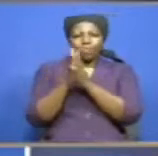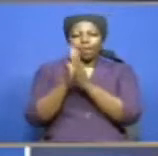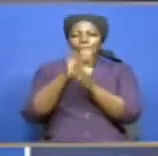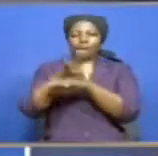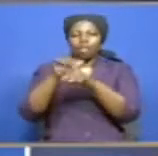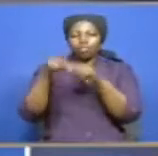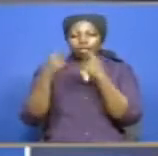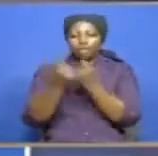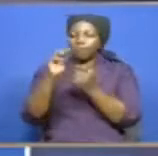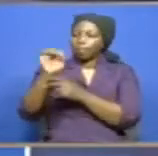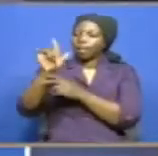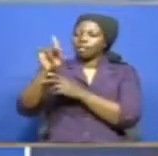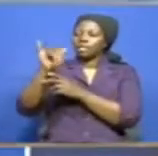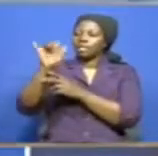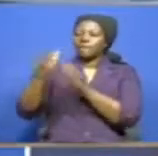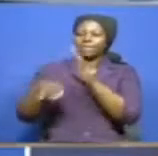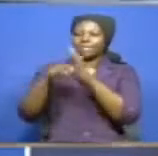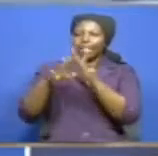Strikers ahead of the Tokyo Olympics.